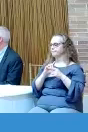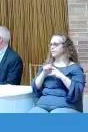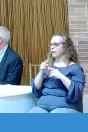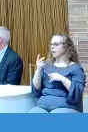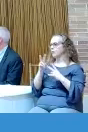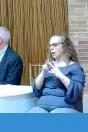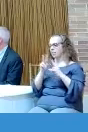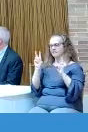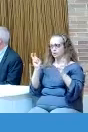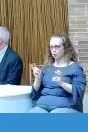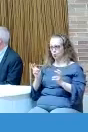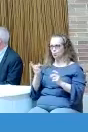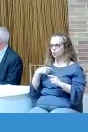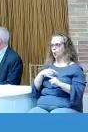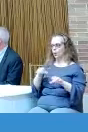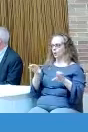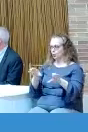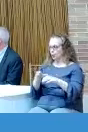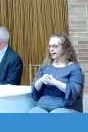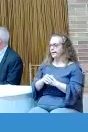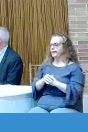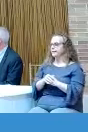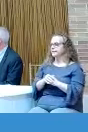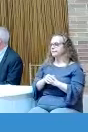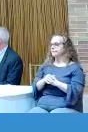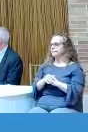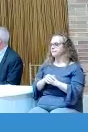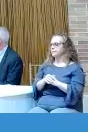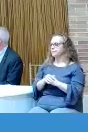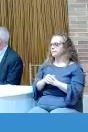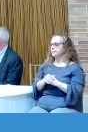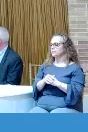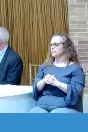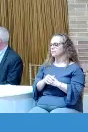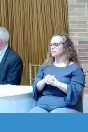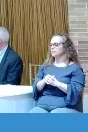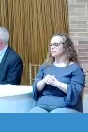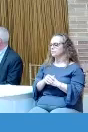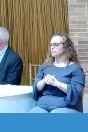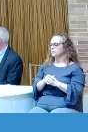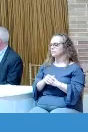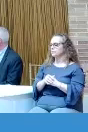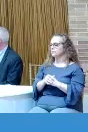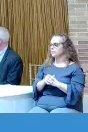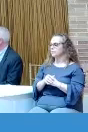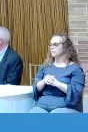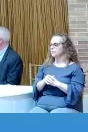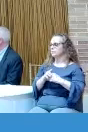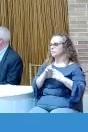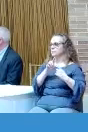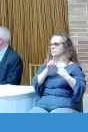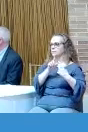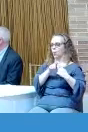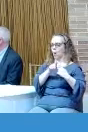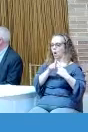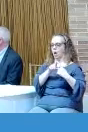issues that we're doing a lot of thinking about and a lot of um work on so one